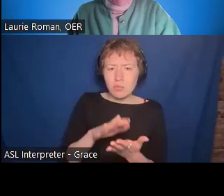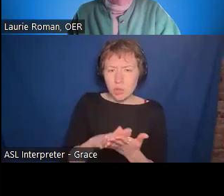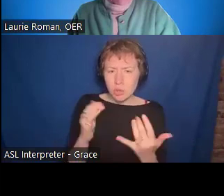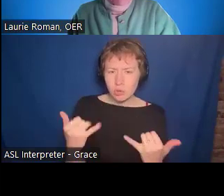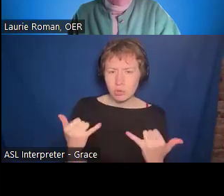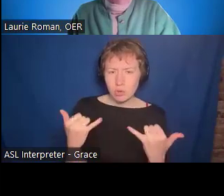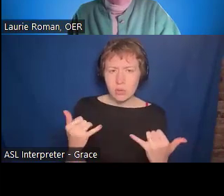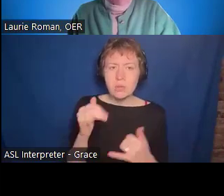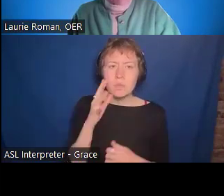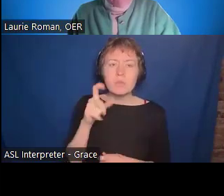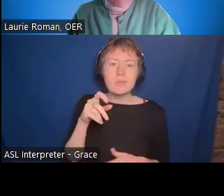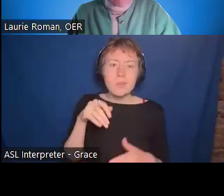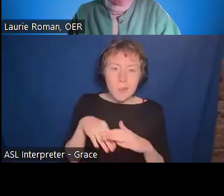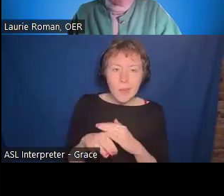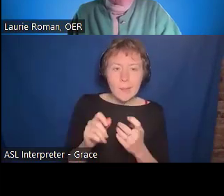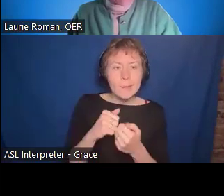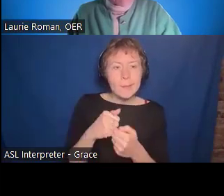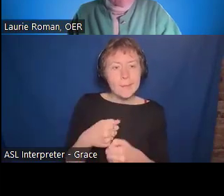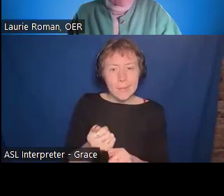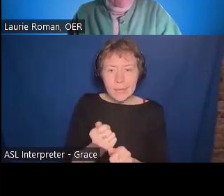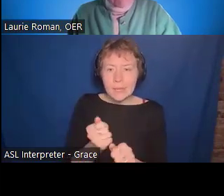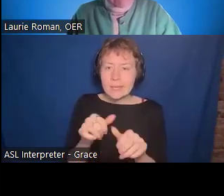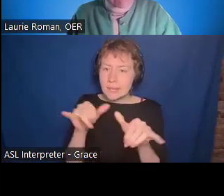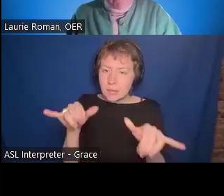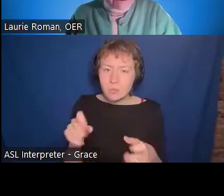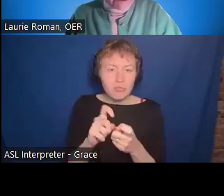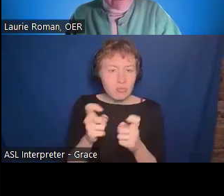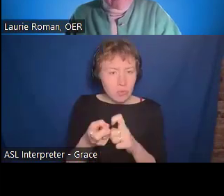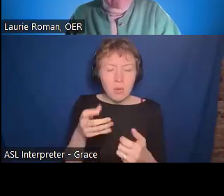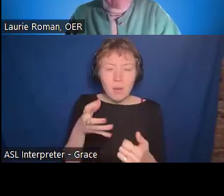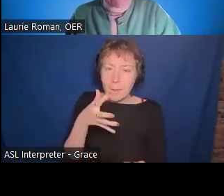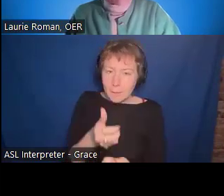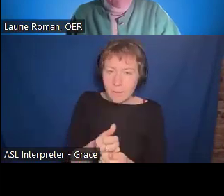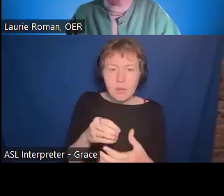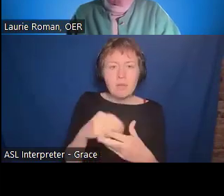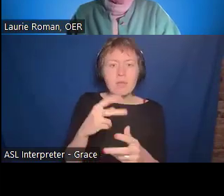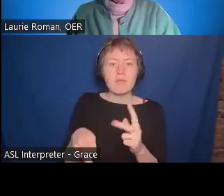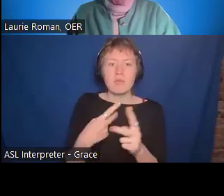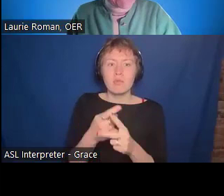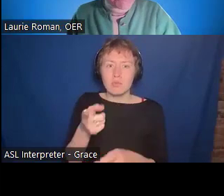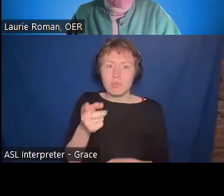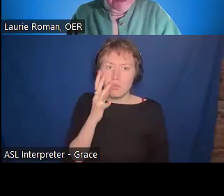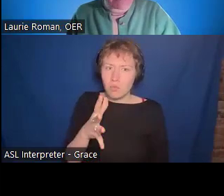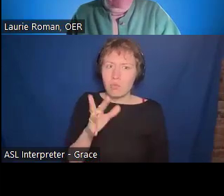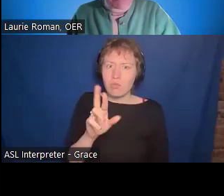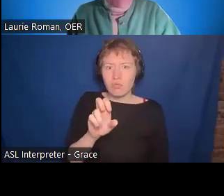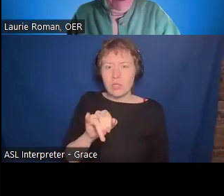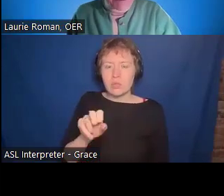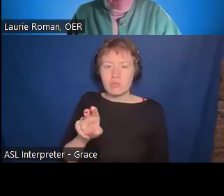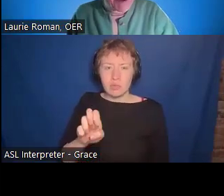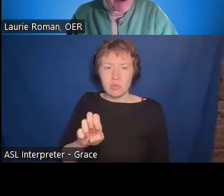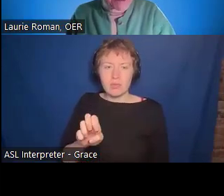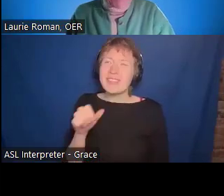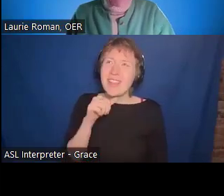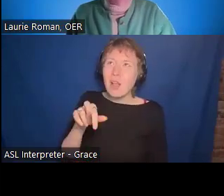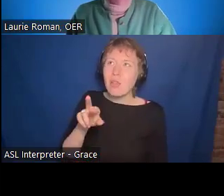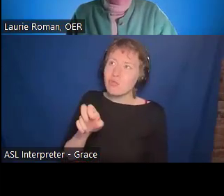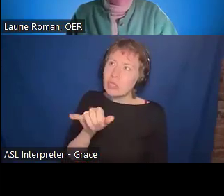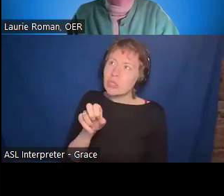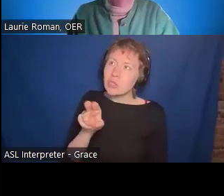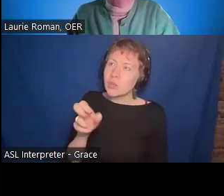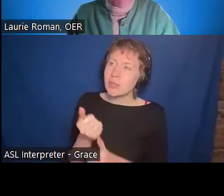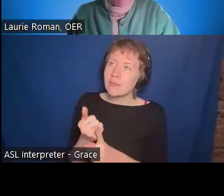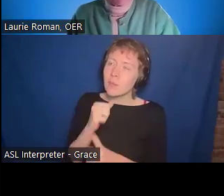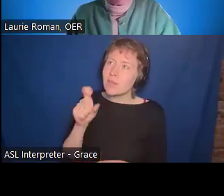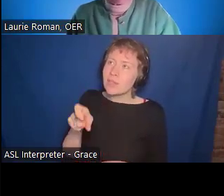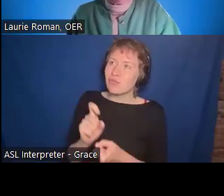or updates to the version that you will be reissuing. I'm sorry, not to the reissue itself, not the, obviously you don't need to